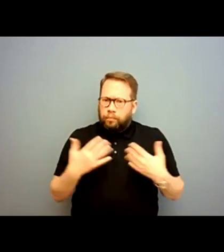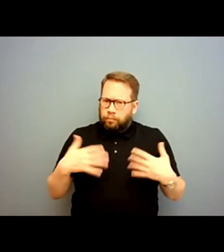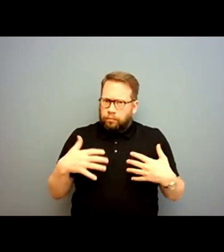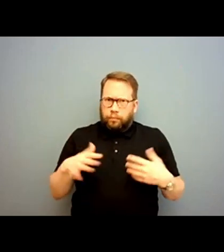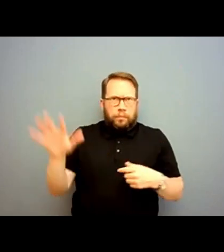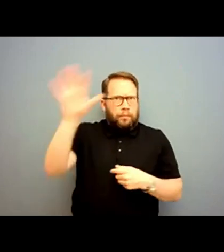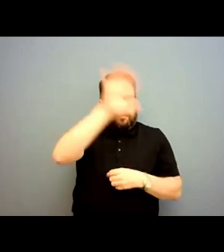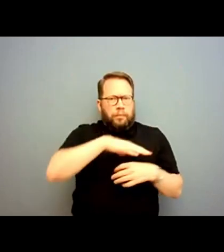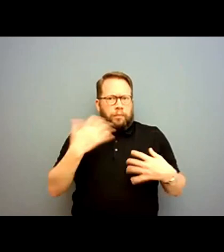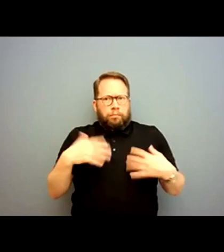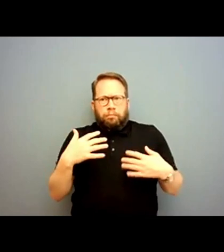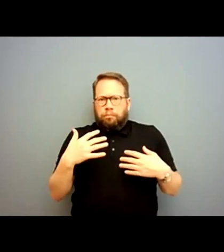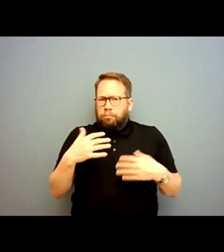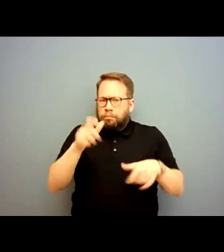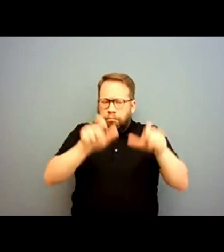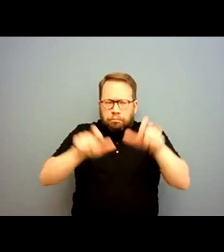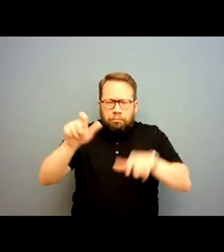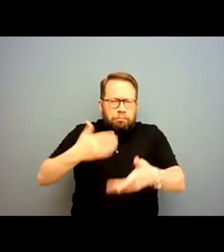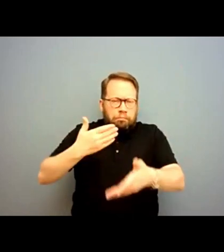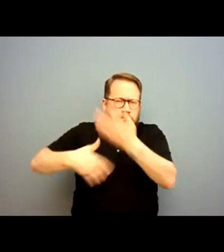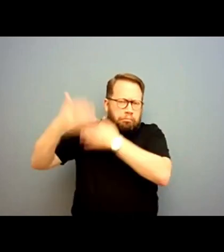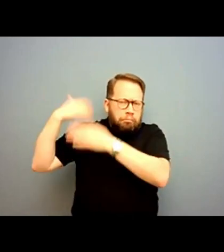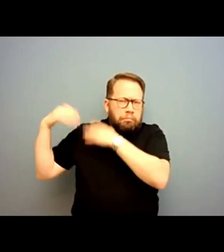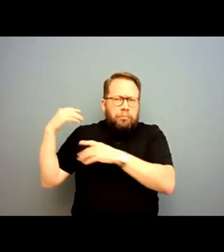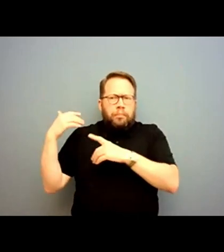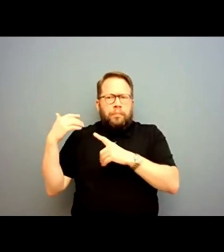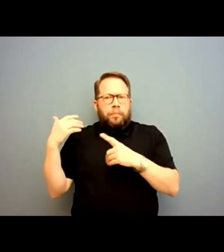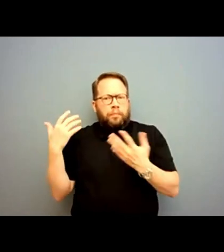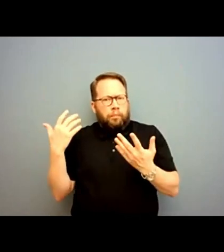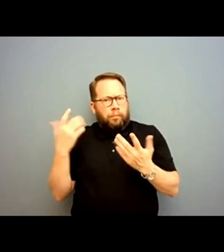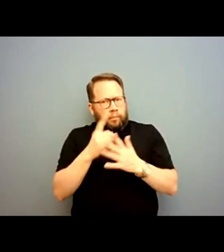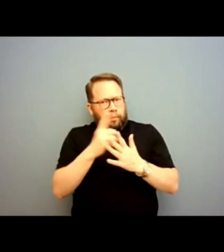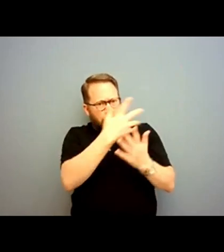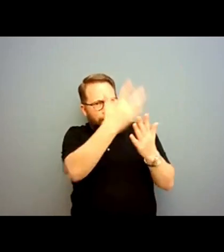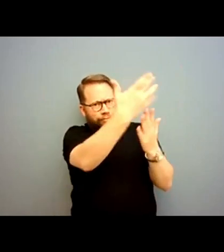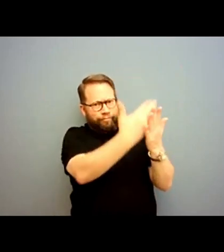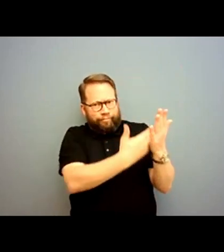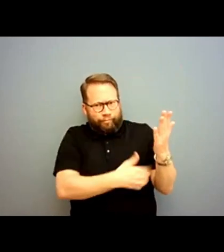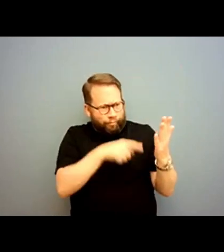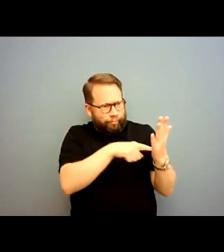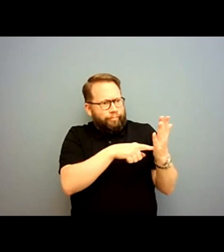extremely ambitious target and sets the guidelines to our work on the coming years.